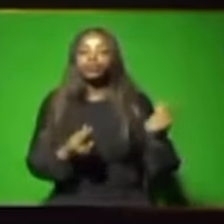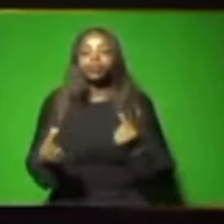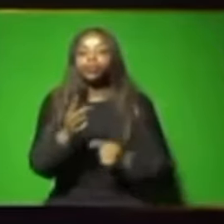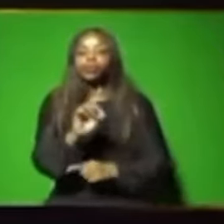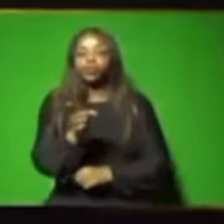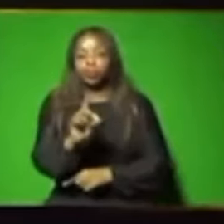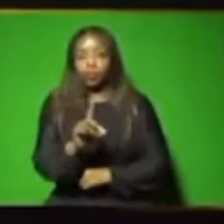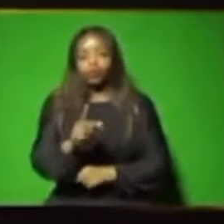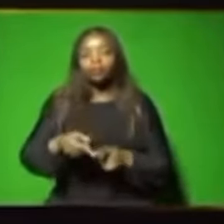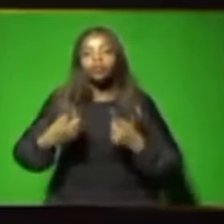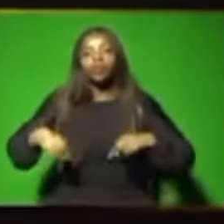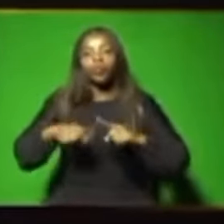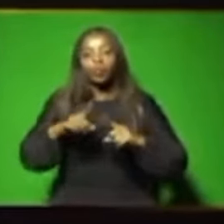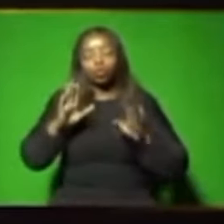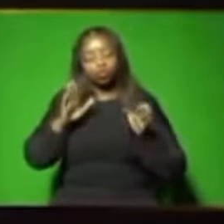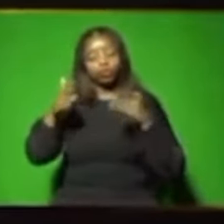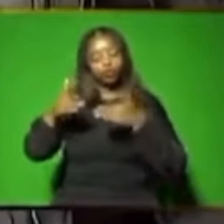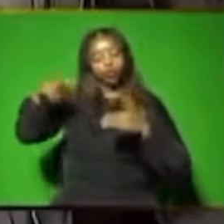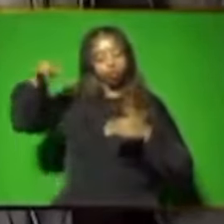and not the man.